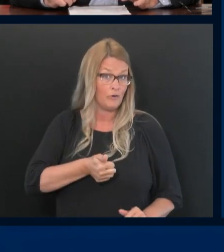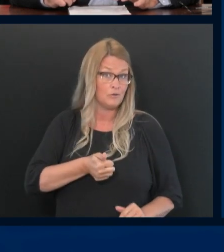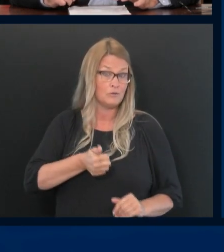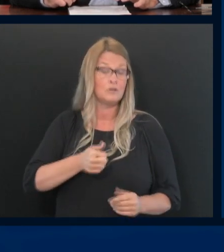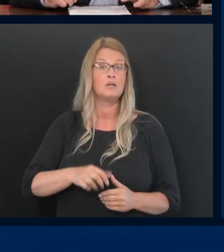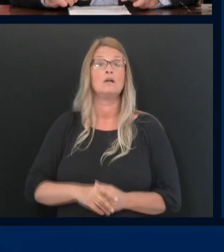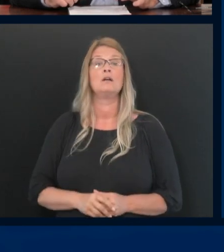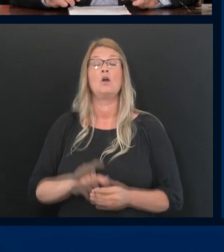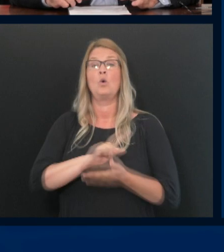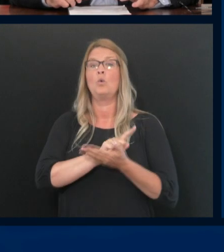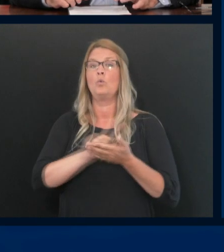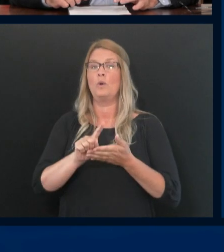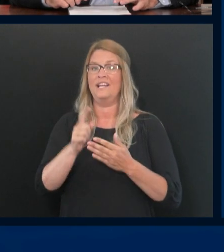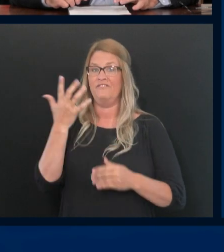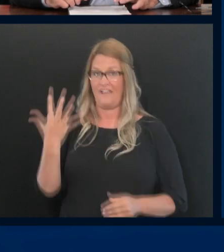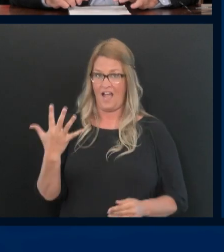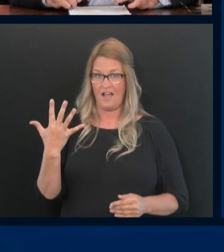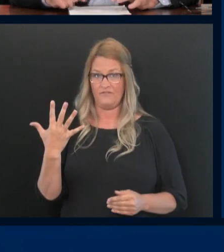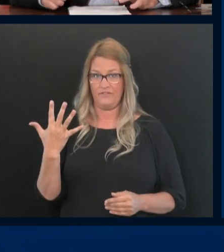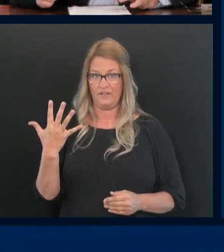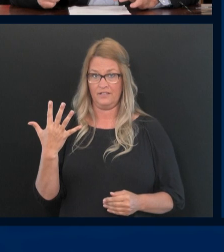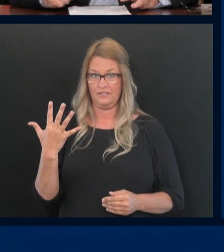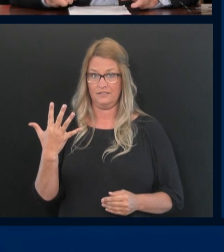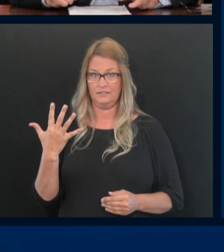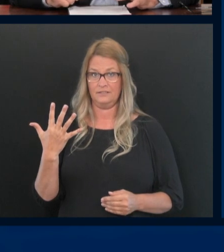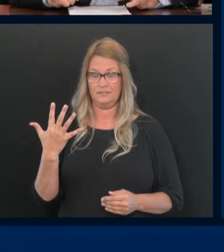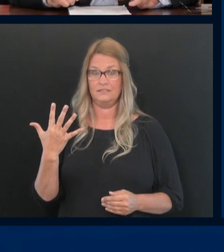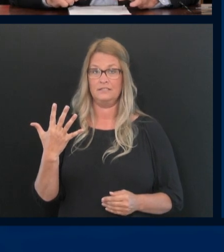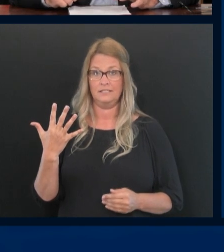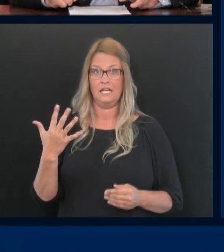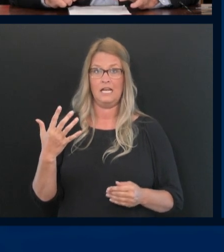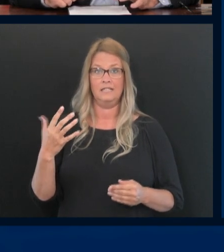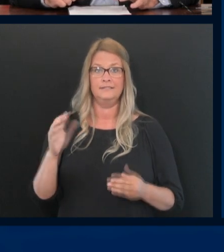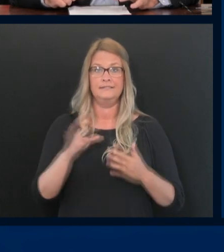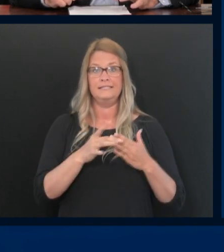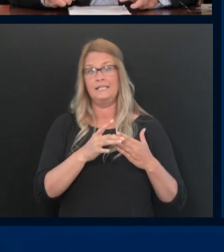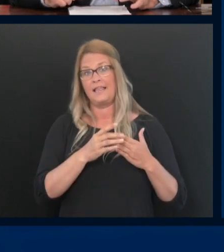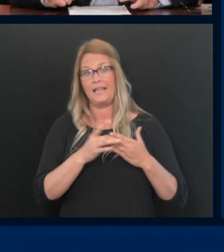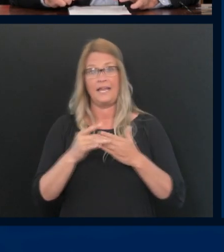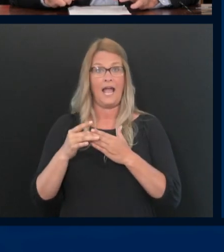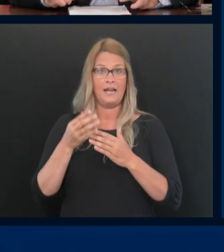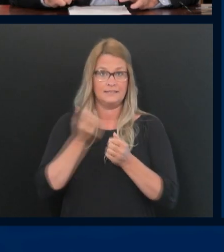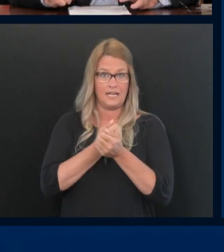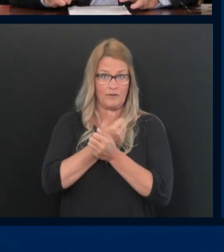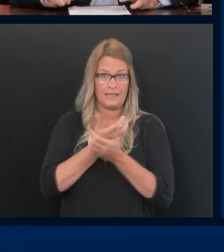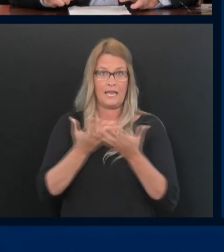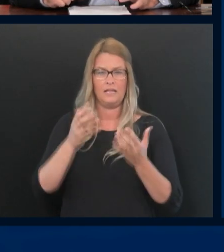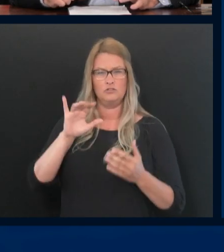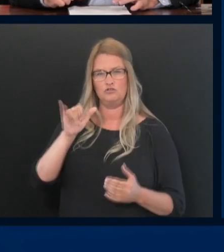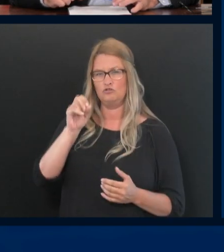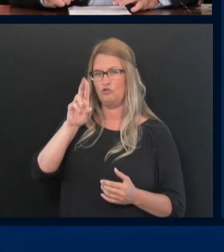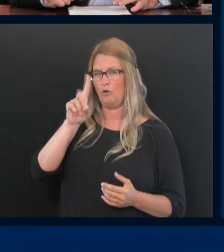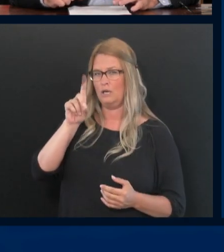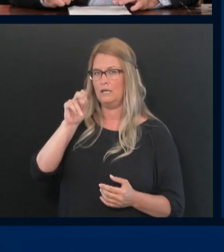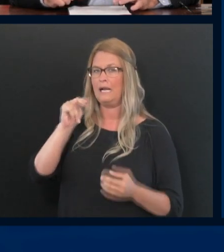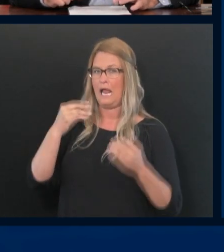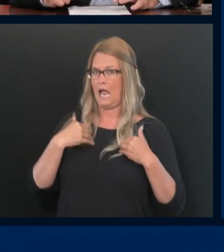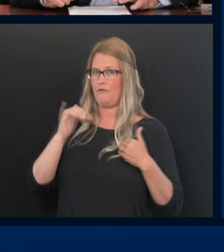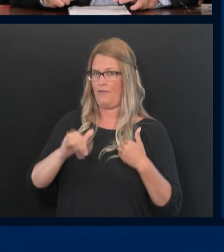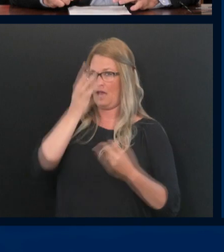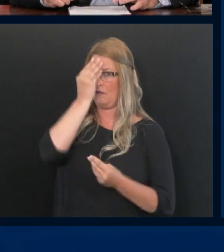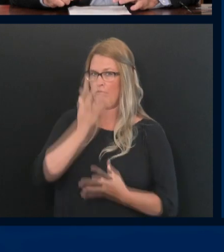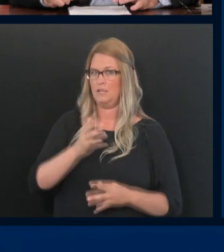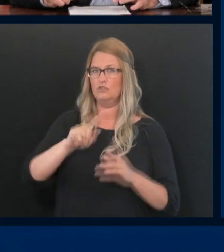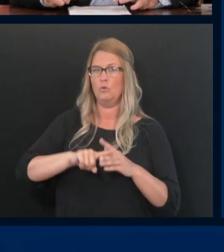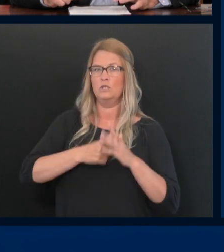In week 5, the guidances and everything, and I think Jordan has that, will all start on Tuesday,